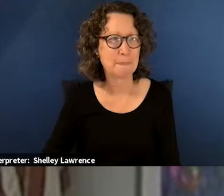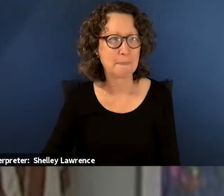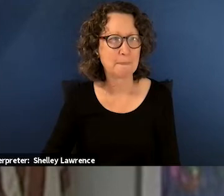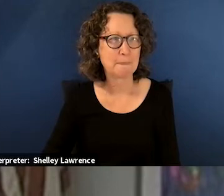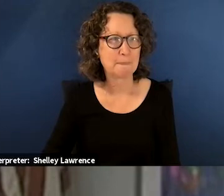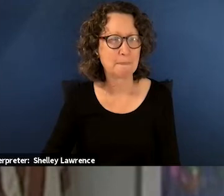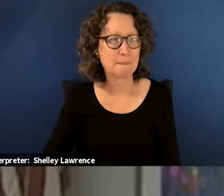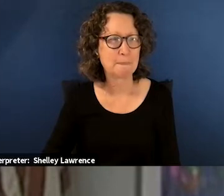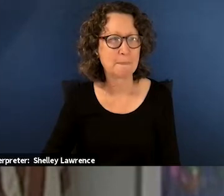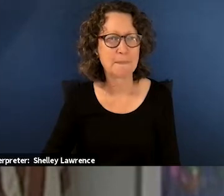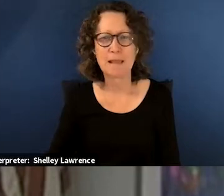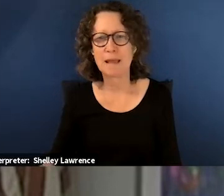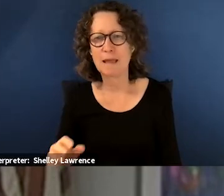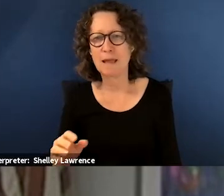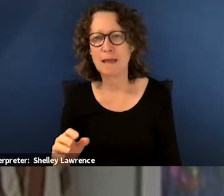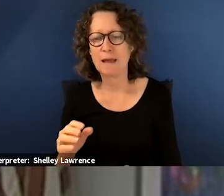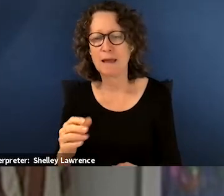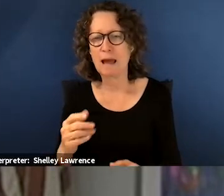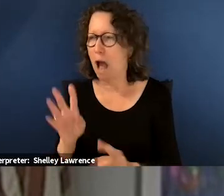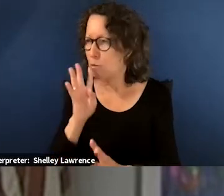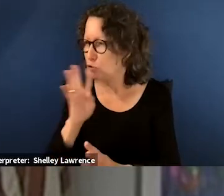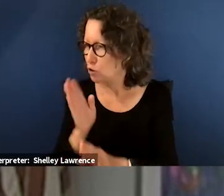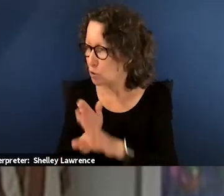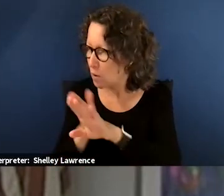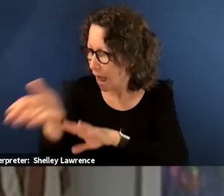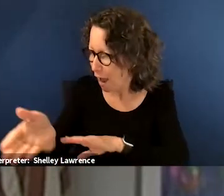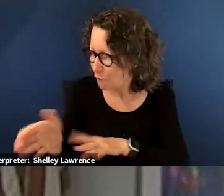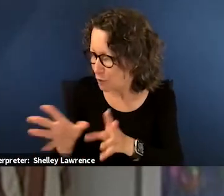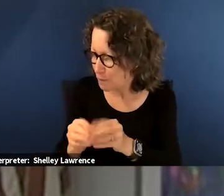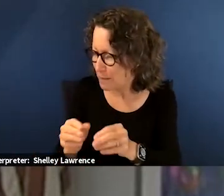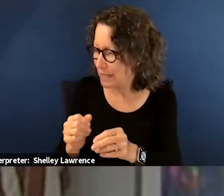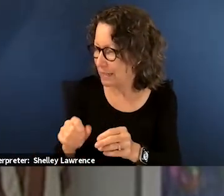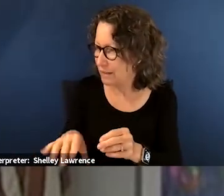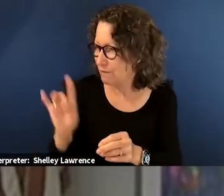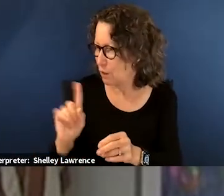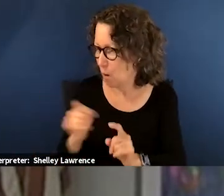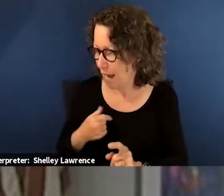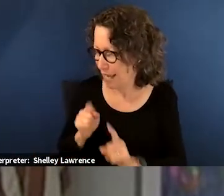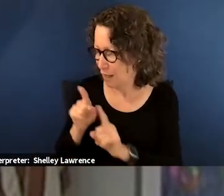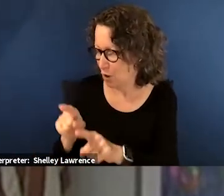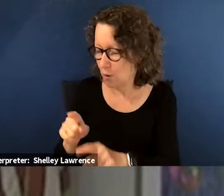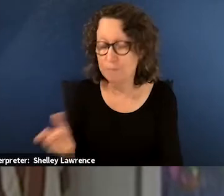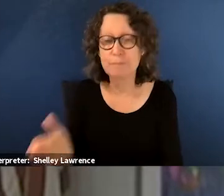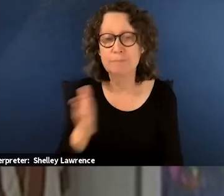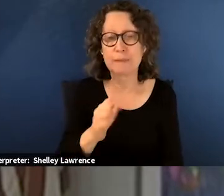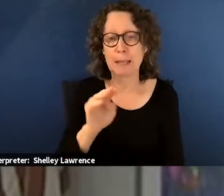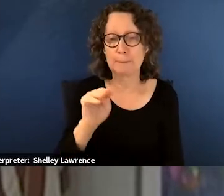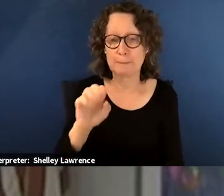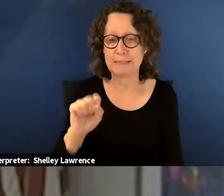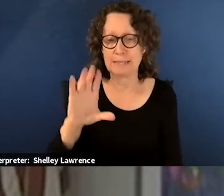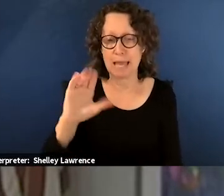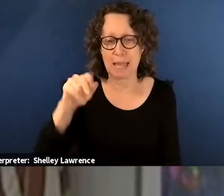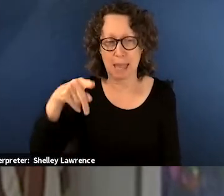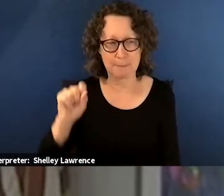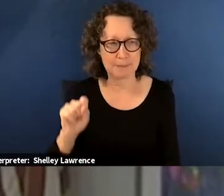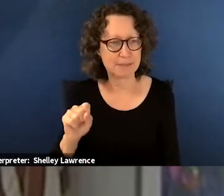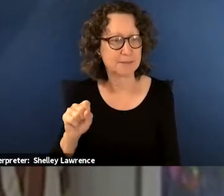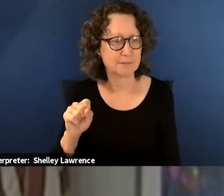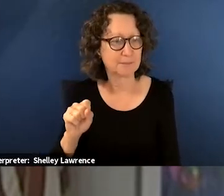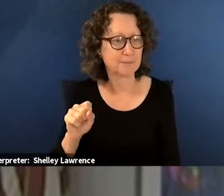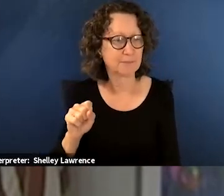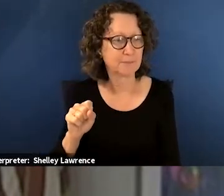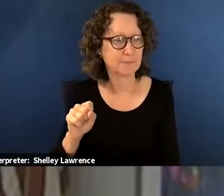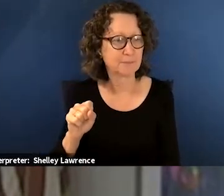talk to you offline as to where it needs to go. Thank you. Thank you, Ms. Sims Moten, and Ms. Capps, please. Yeah, I would also like